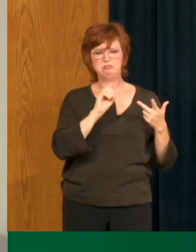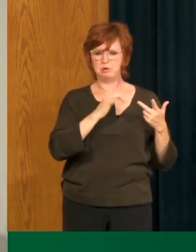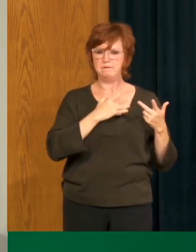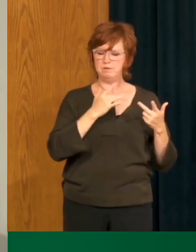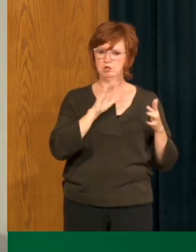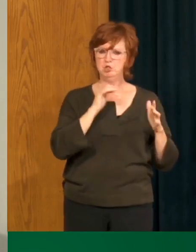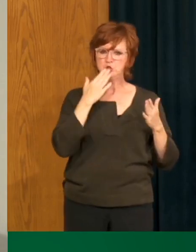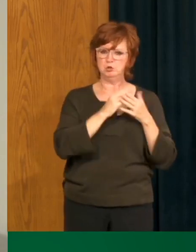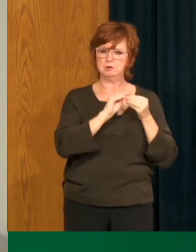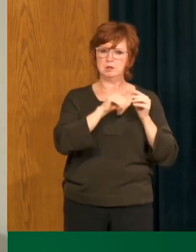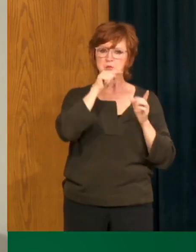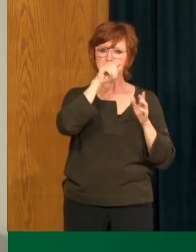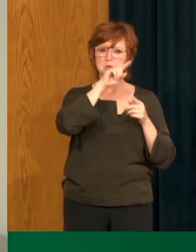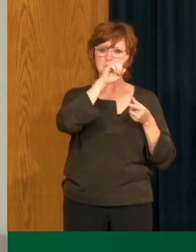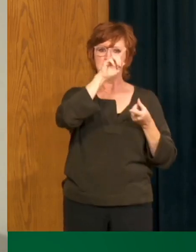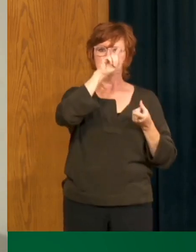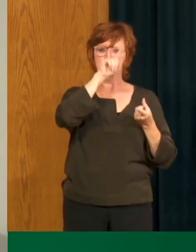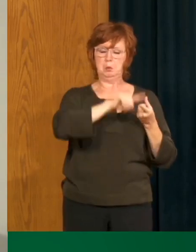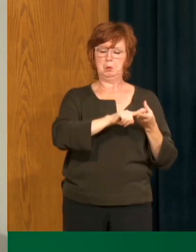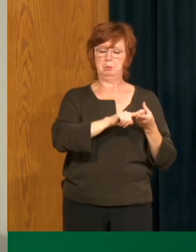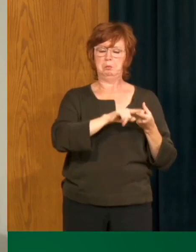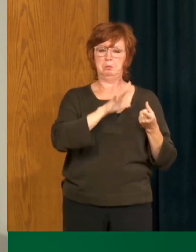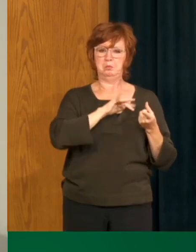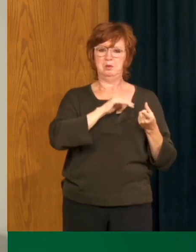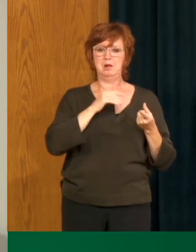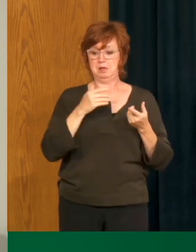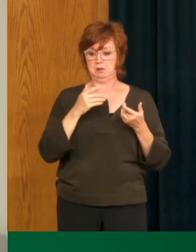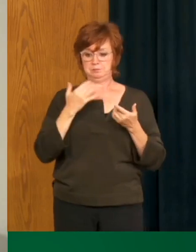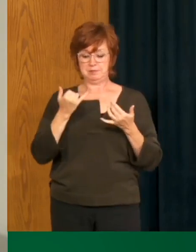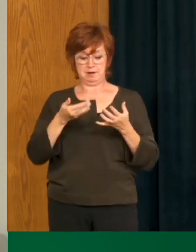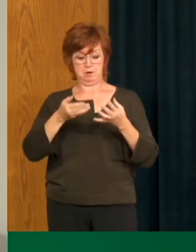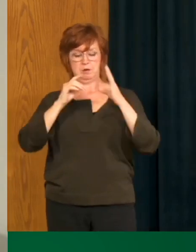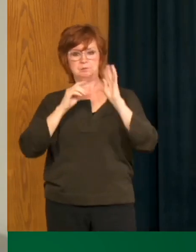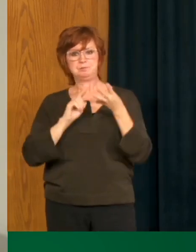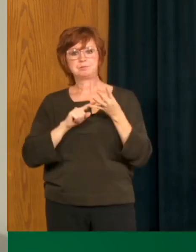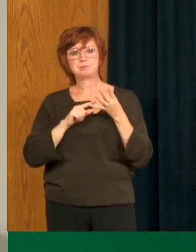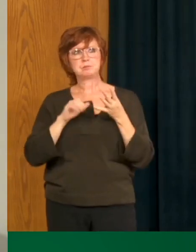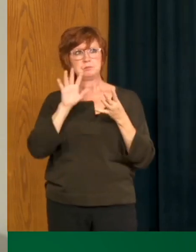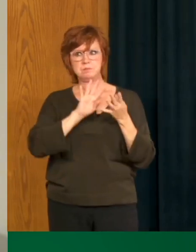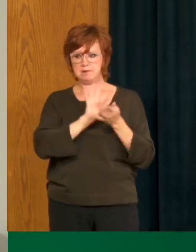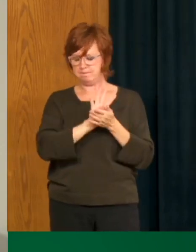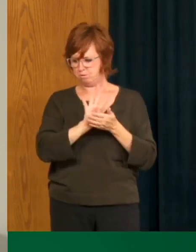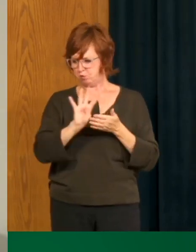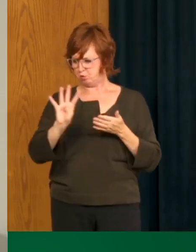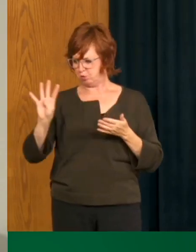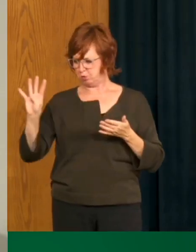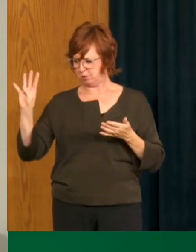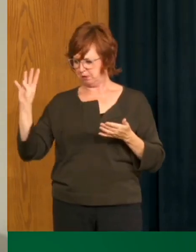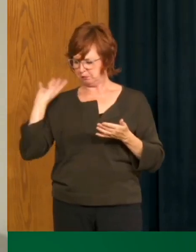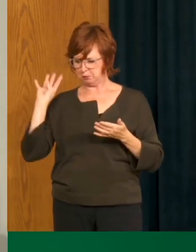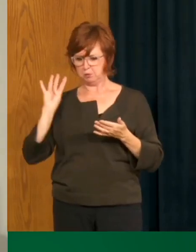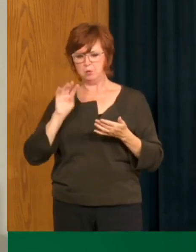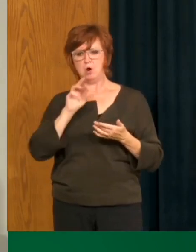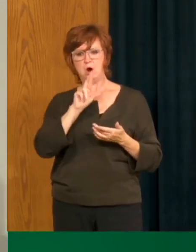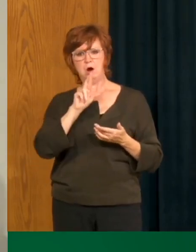an outbreak about 4 weeks ago, an RM was named, the RM of Maple Creek, because that was the geographical area. So again, a